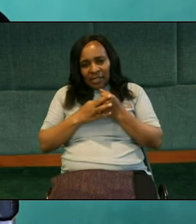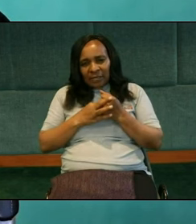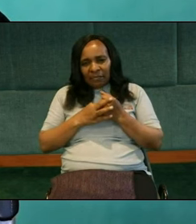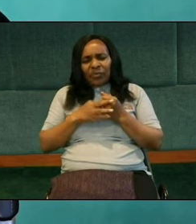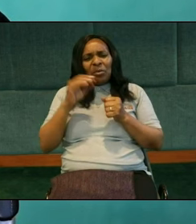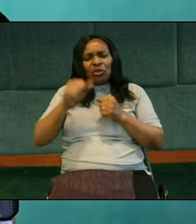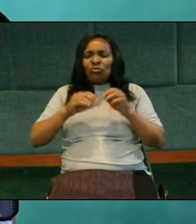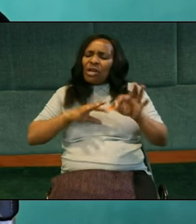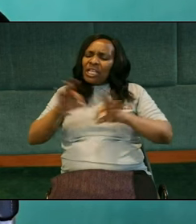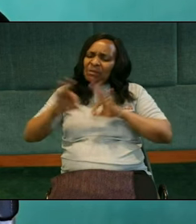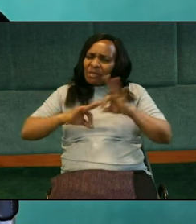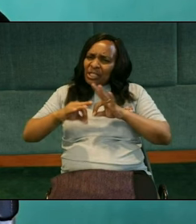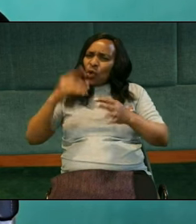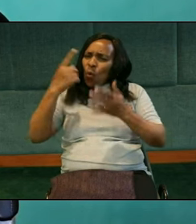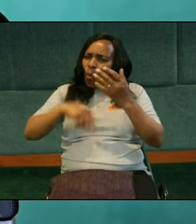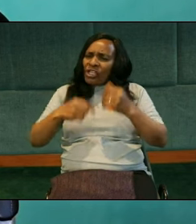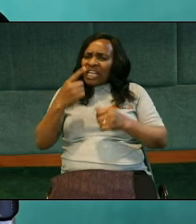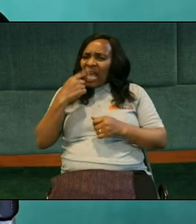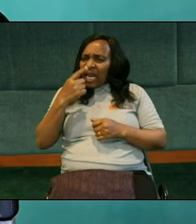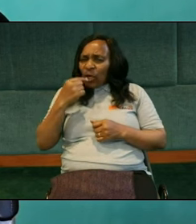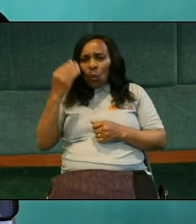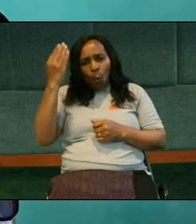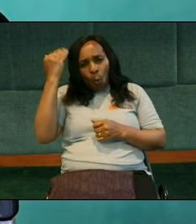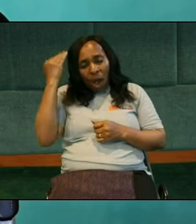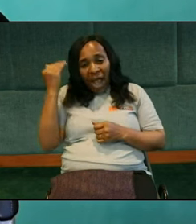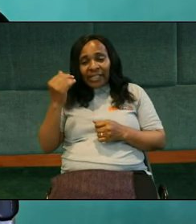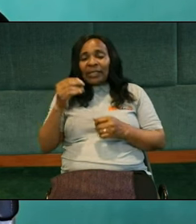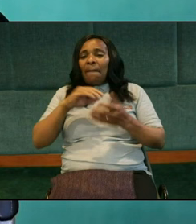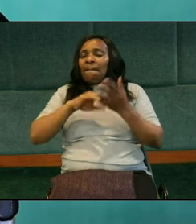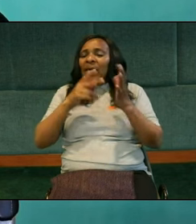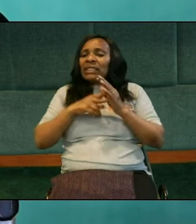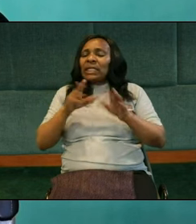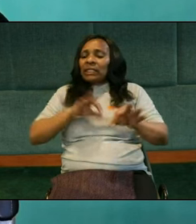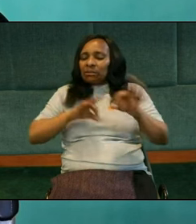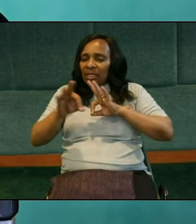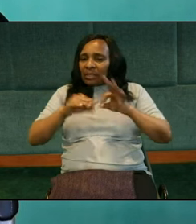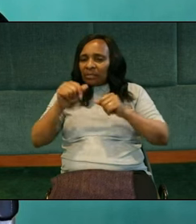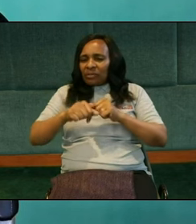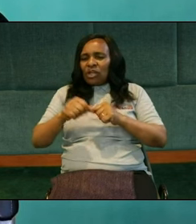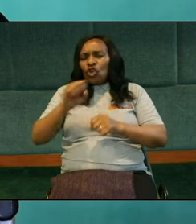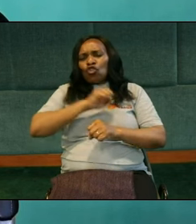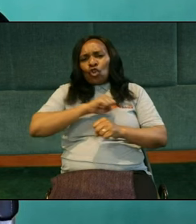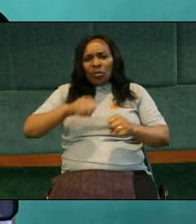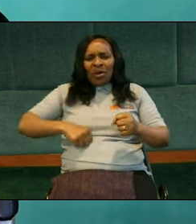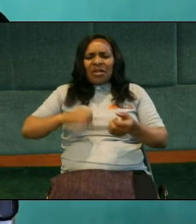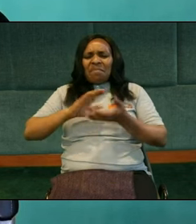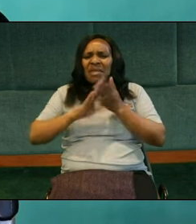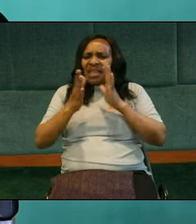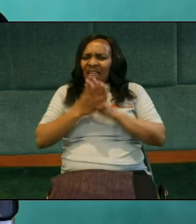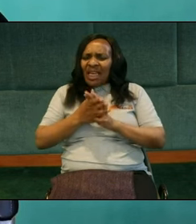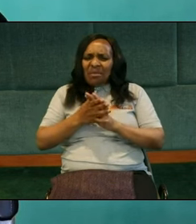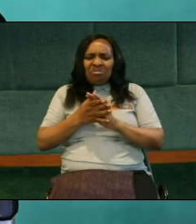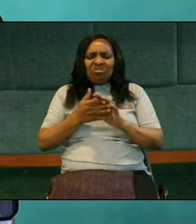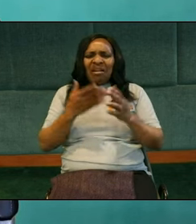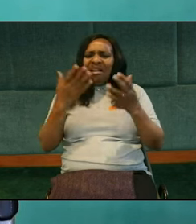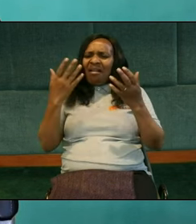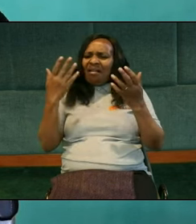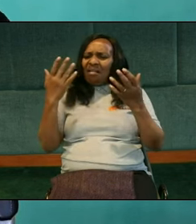what Ellen White meant by this statement. And the first one is, Solomon became dizzy. For